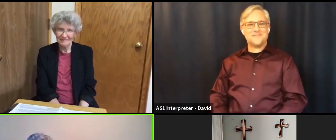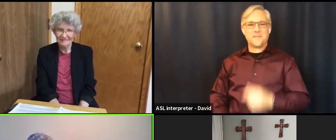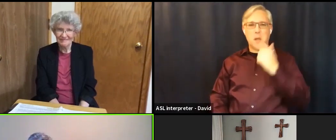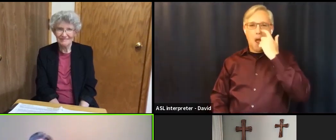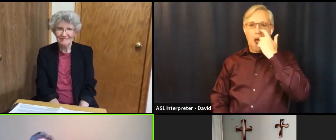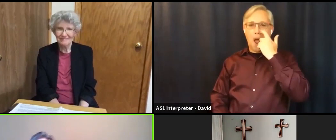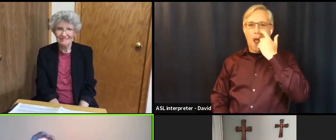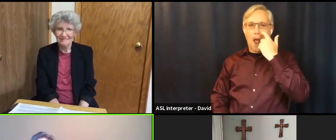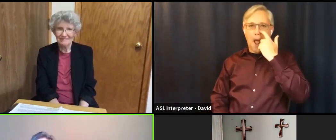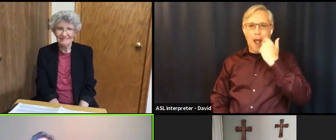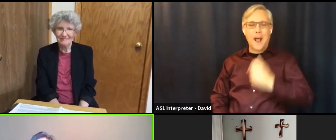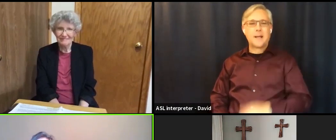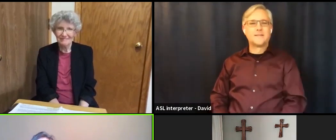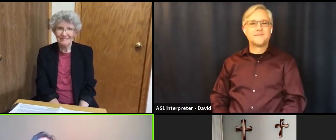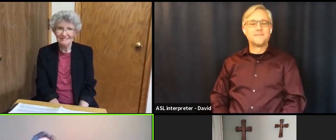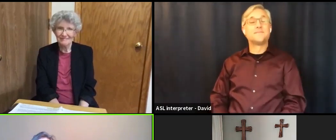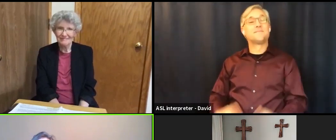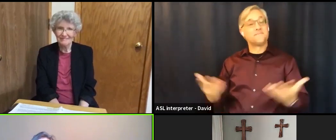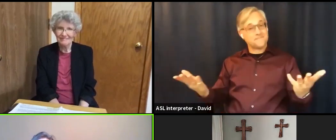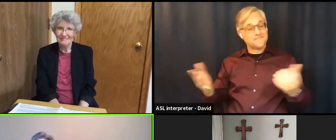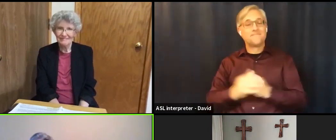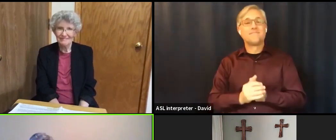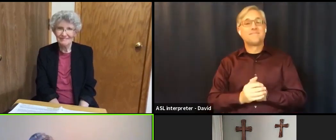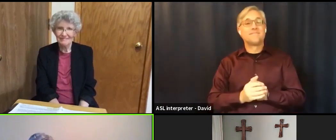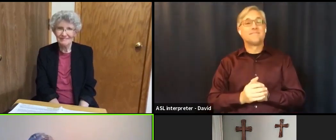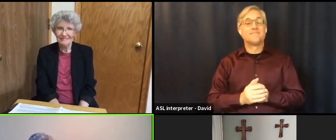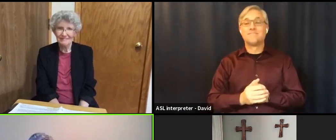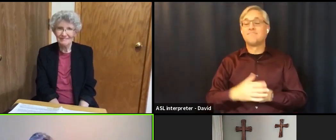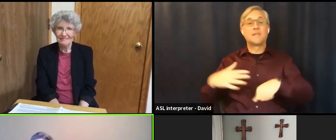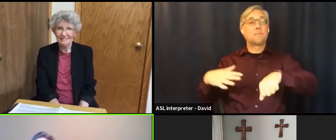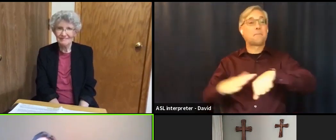And so at breakfast on the beach,